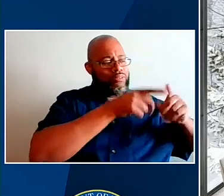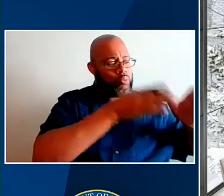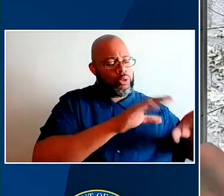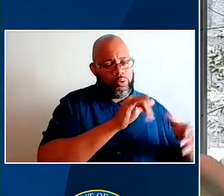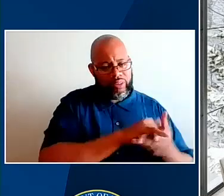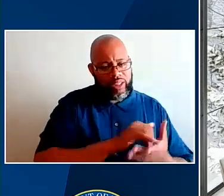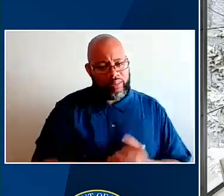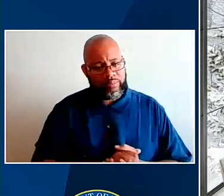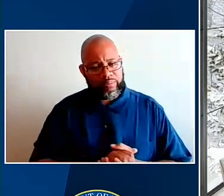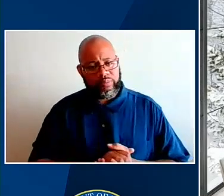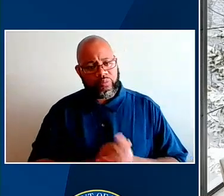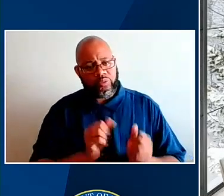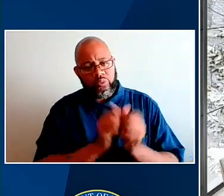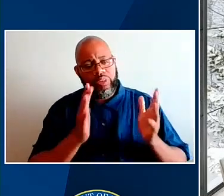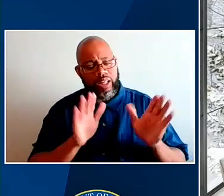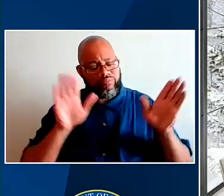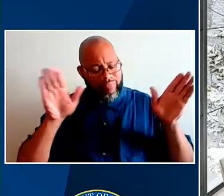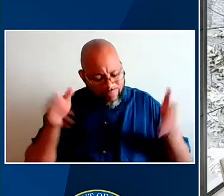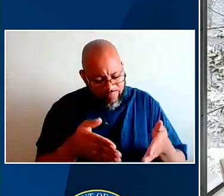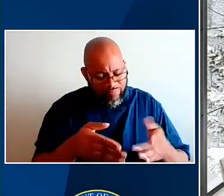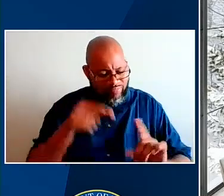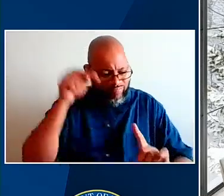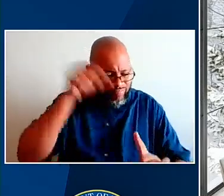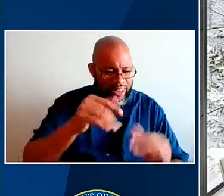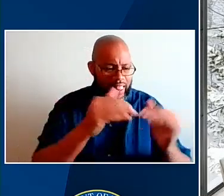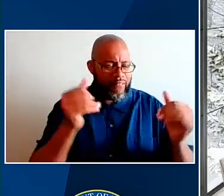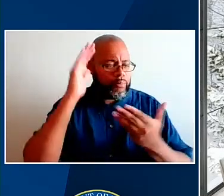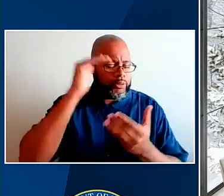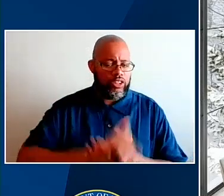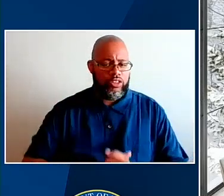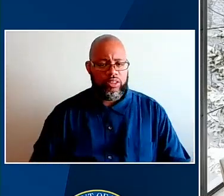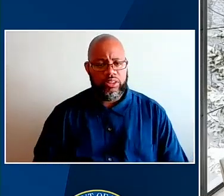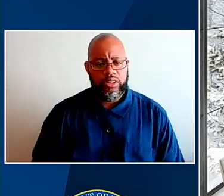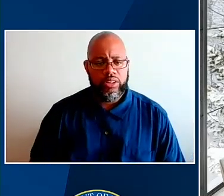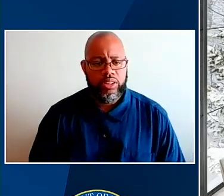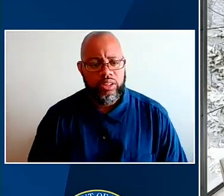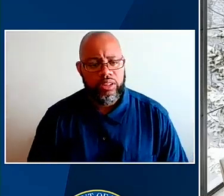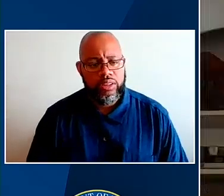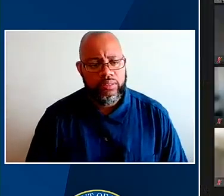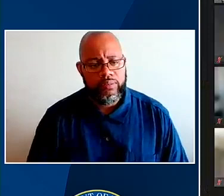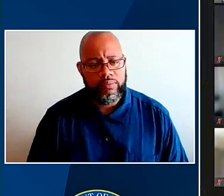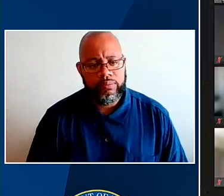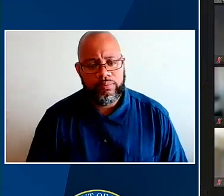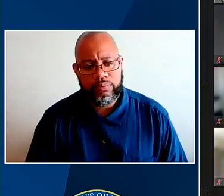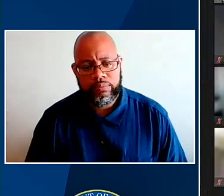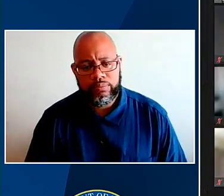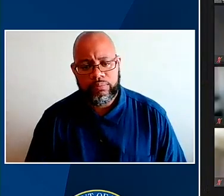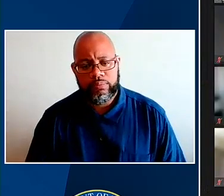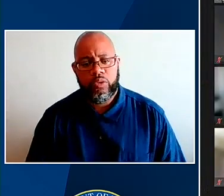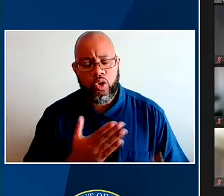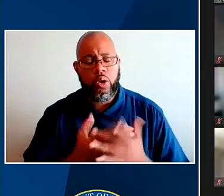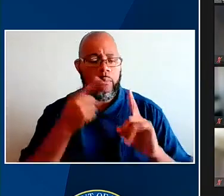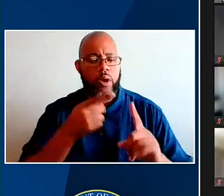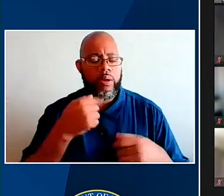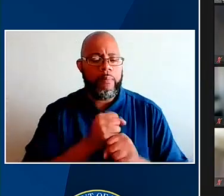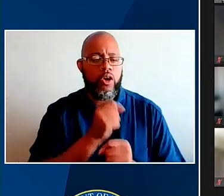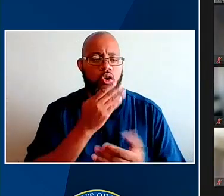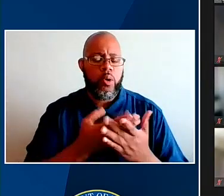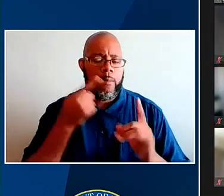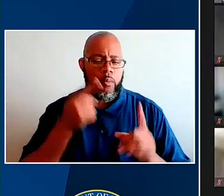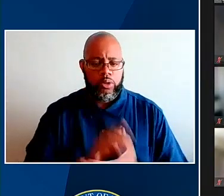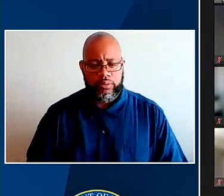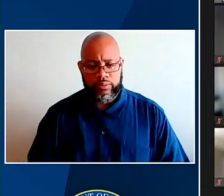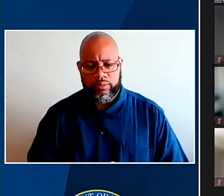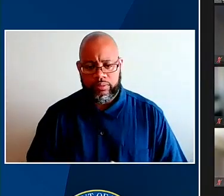this, without narrowing down the level of expectation that's necessary. No, all good. That's a very good point. So I think you make a very good point,